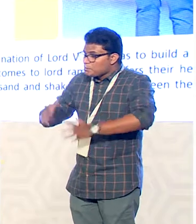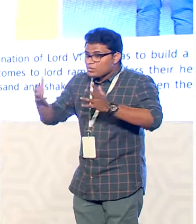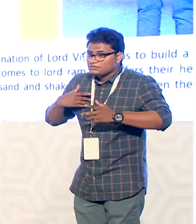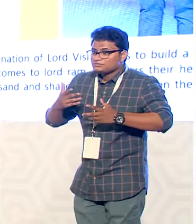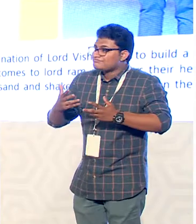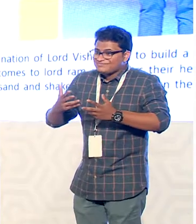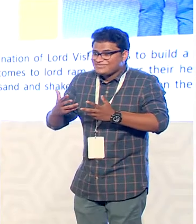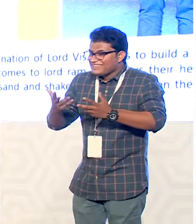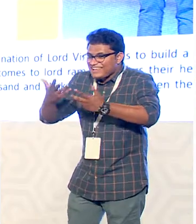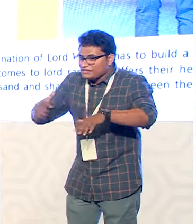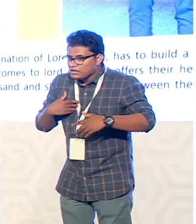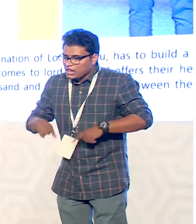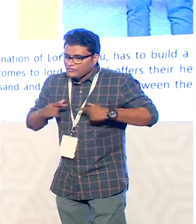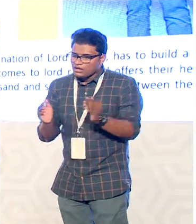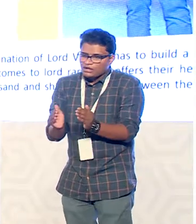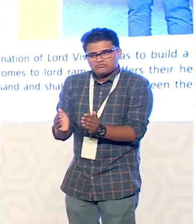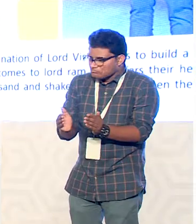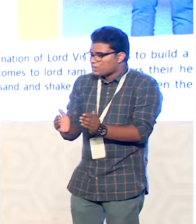than our little life.